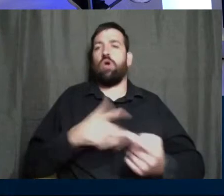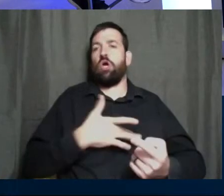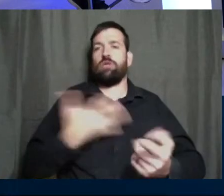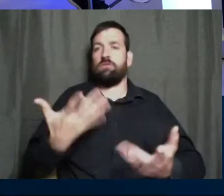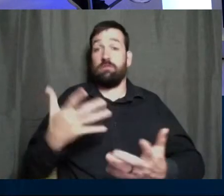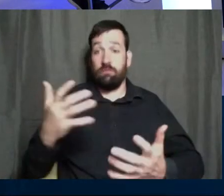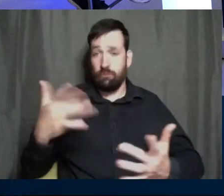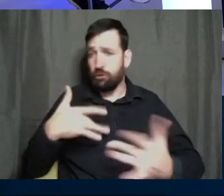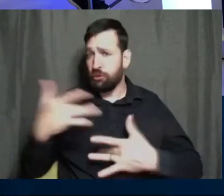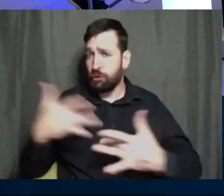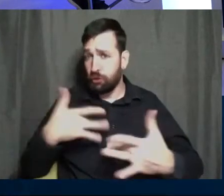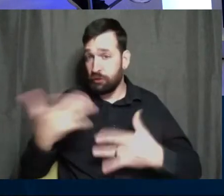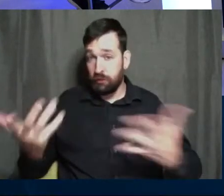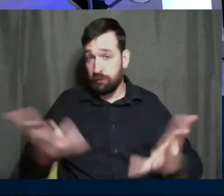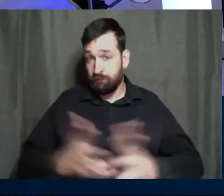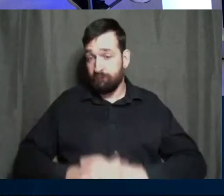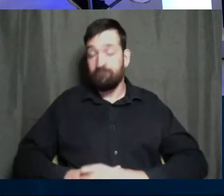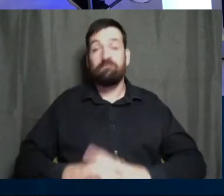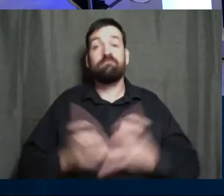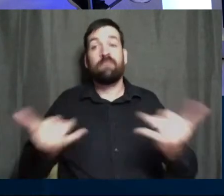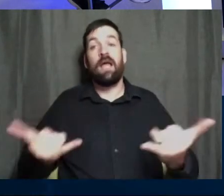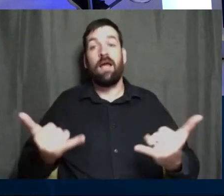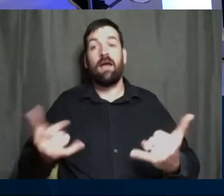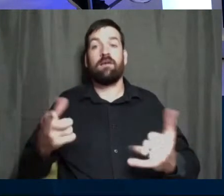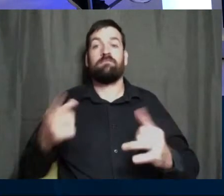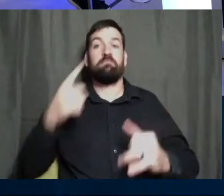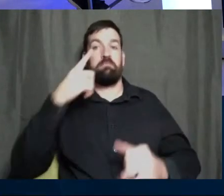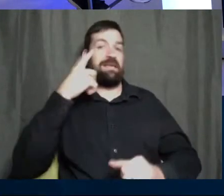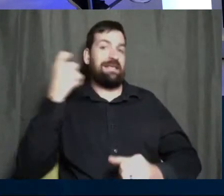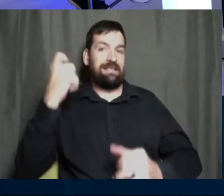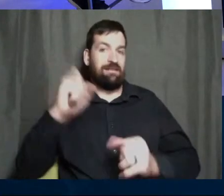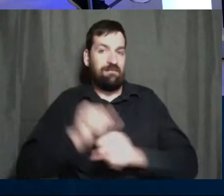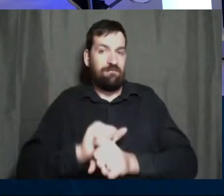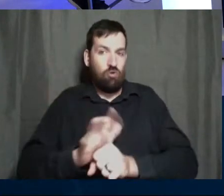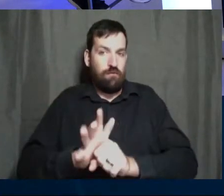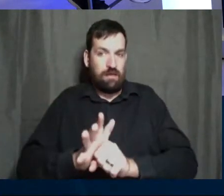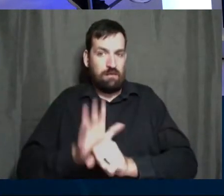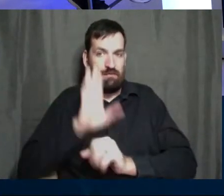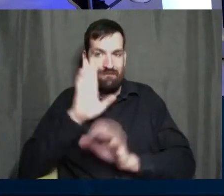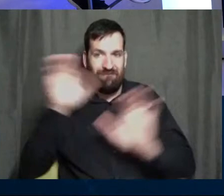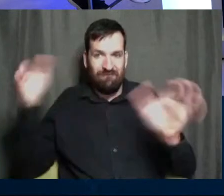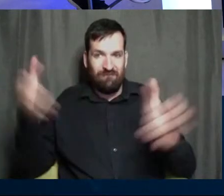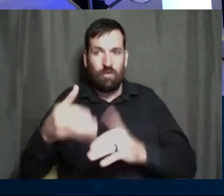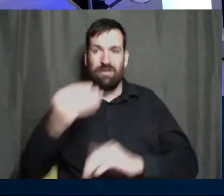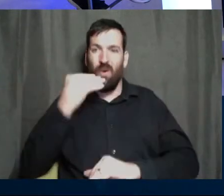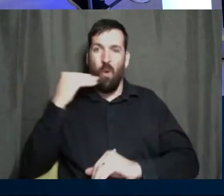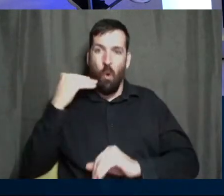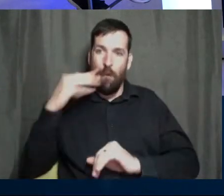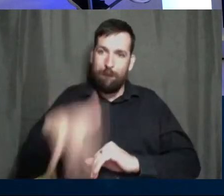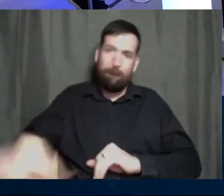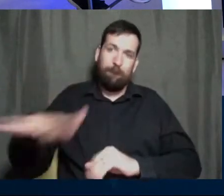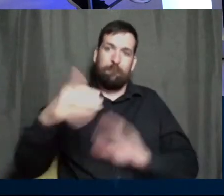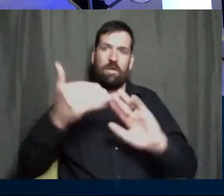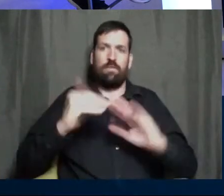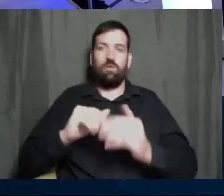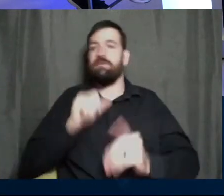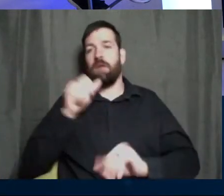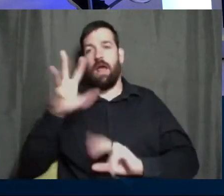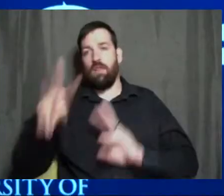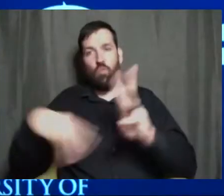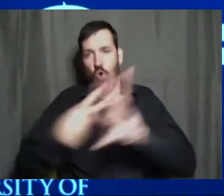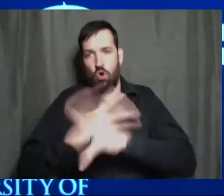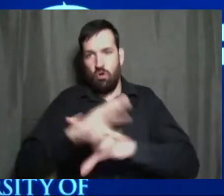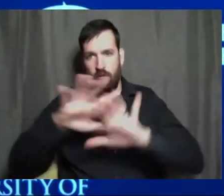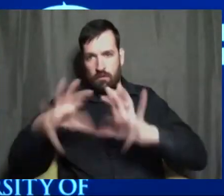Because again, now you said because of COVID, you're now focusing on communities at home, but you've got communities worldwide you're trying to reach. We